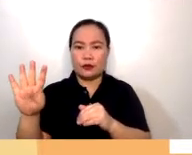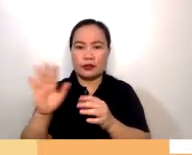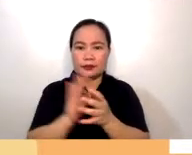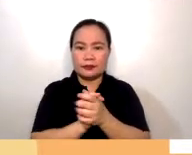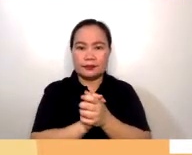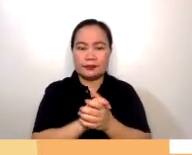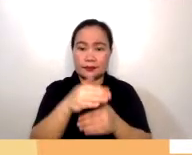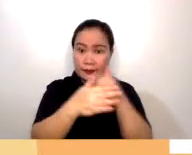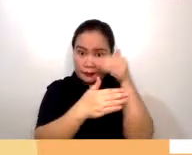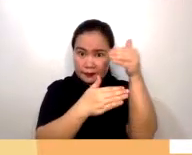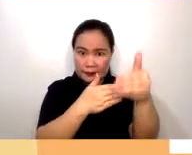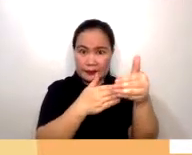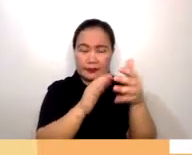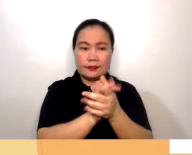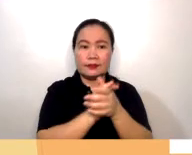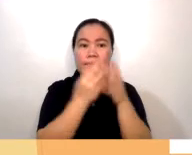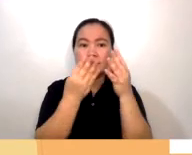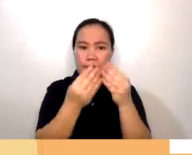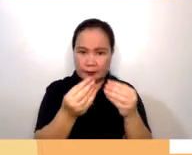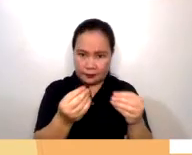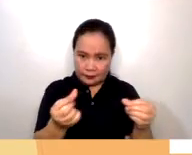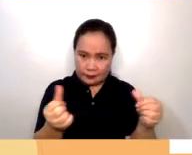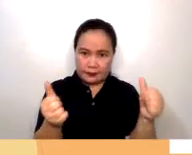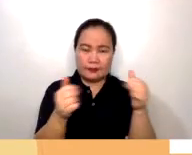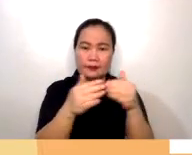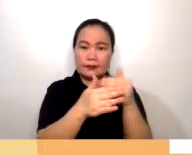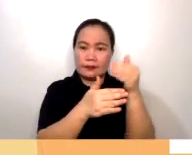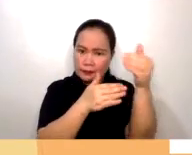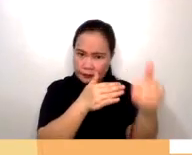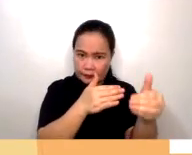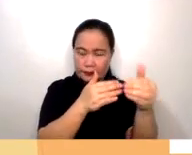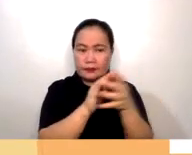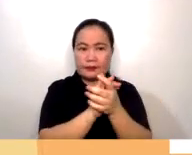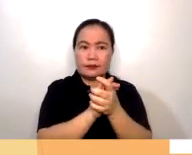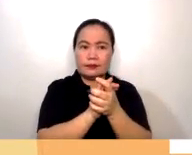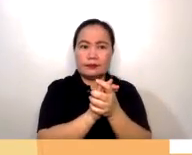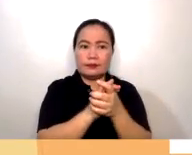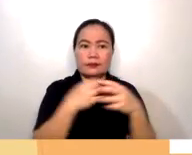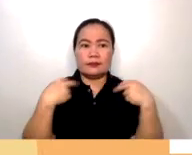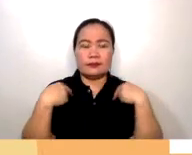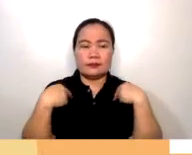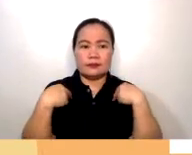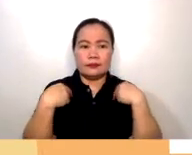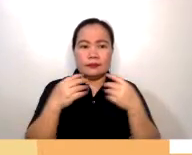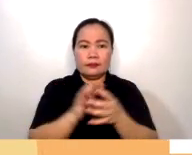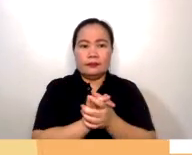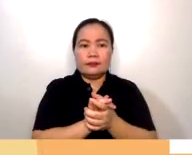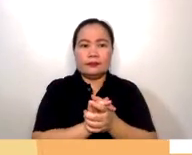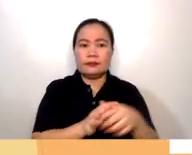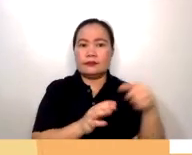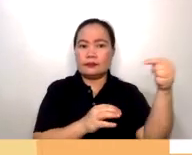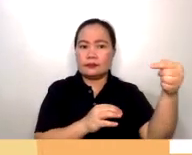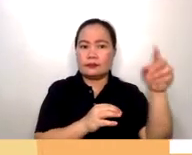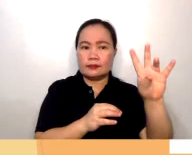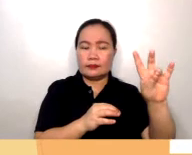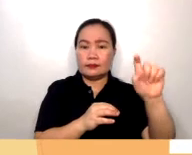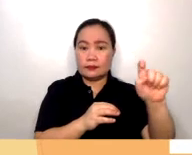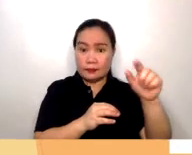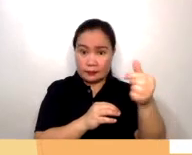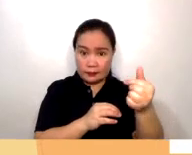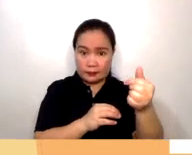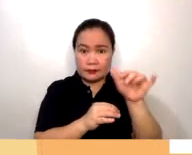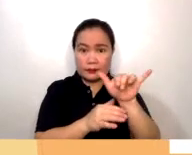4. So next, simplify our equation. We now have